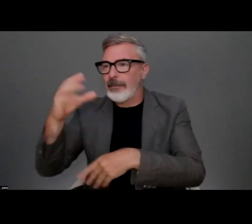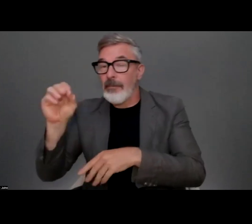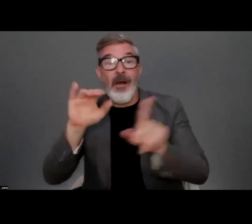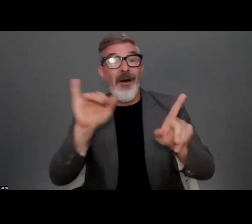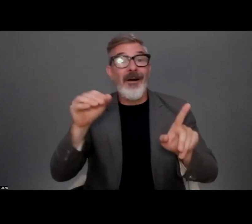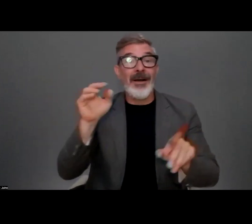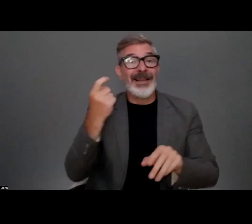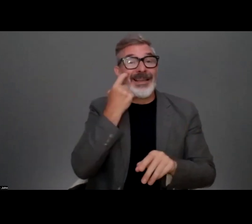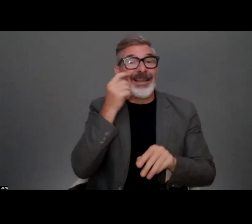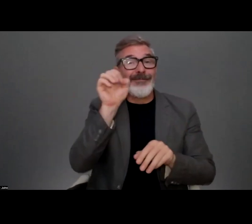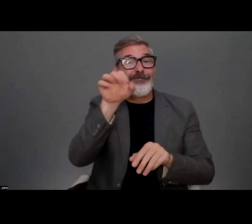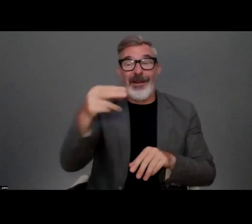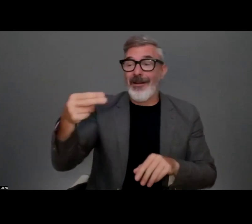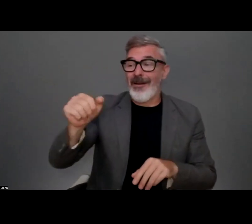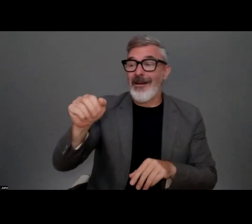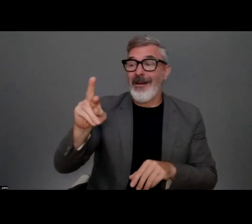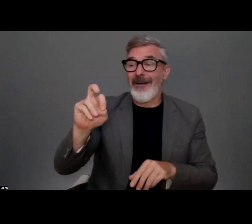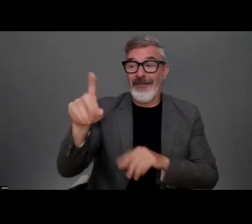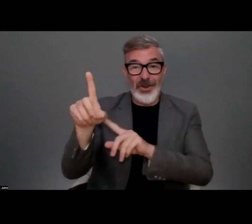that I mentioned earlier,